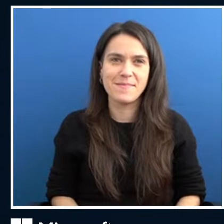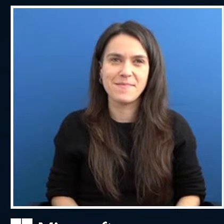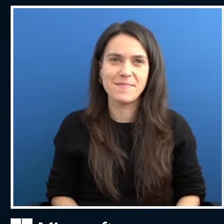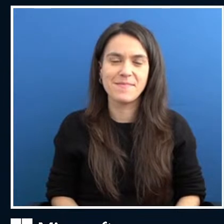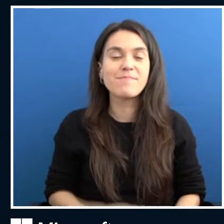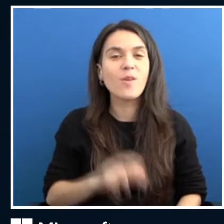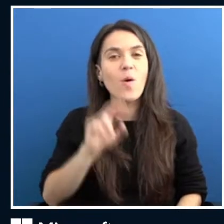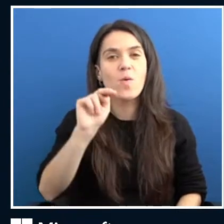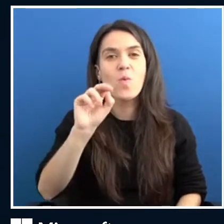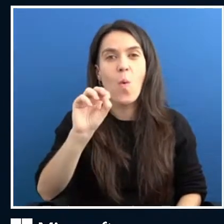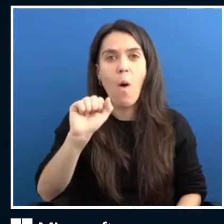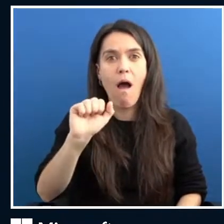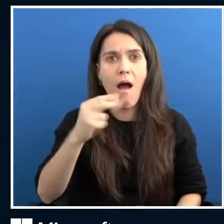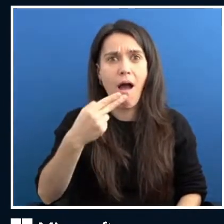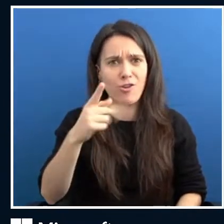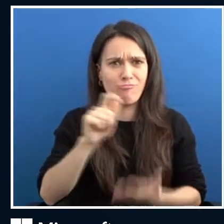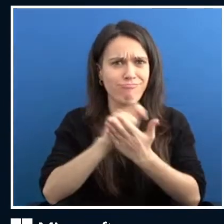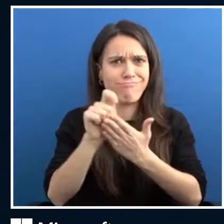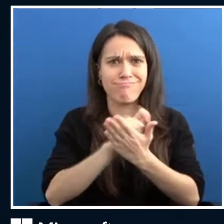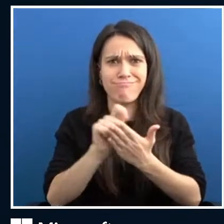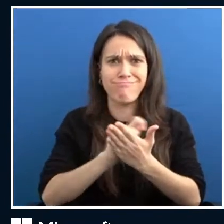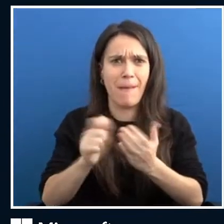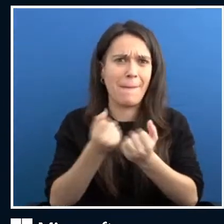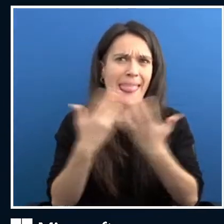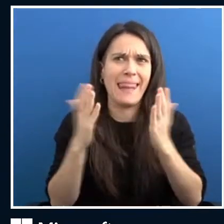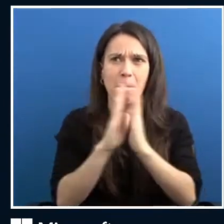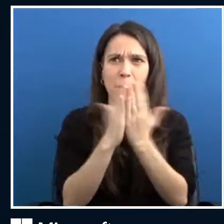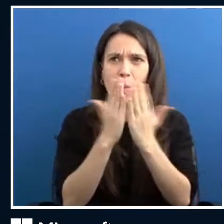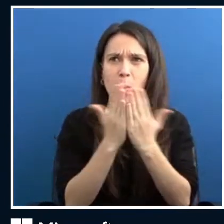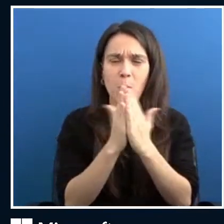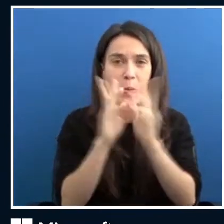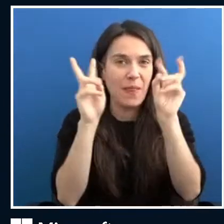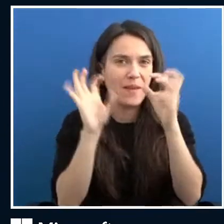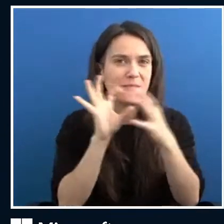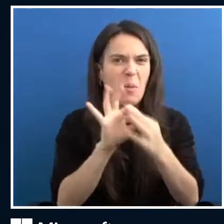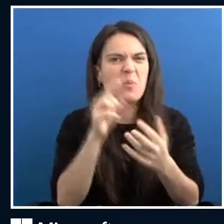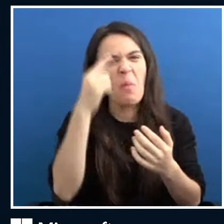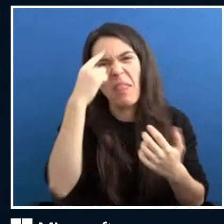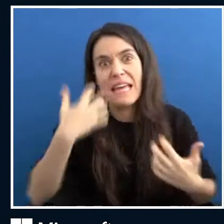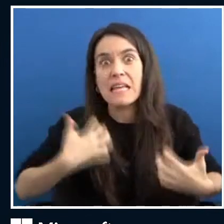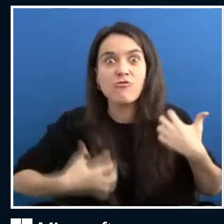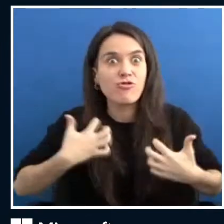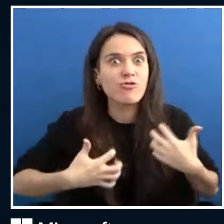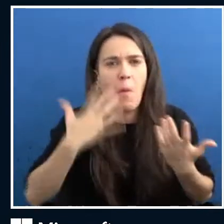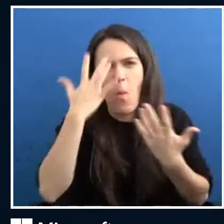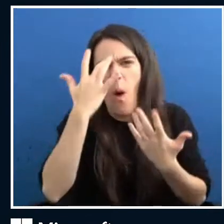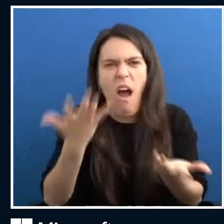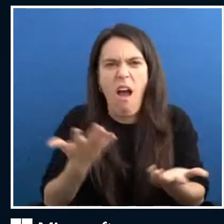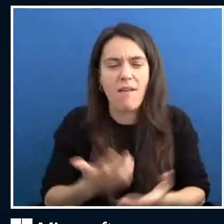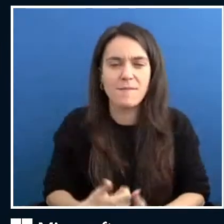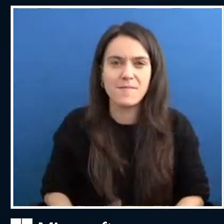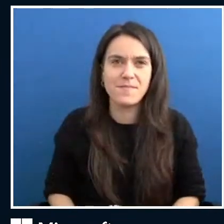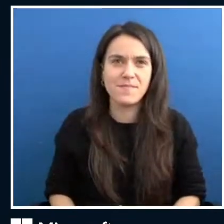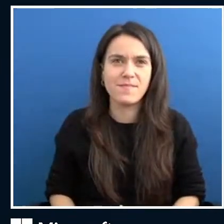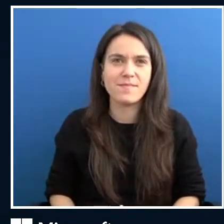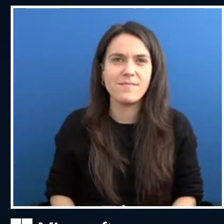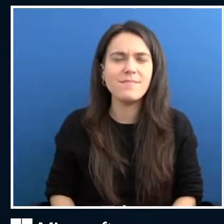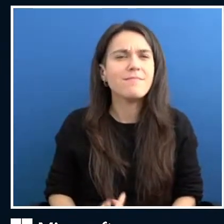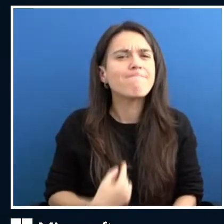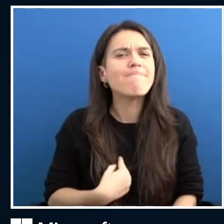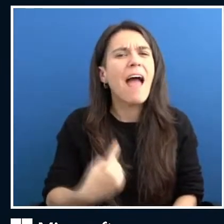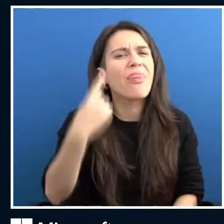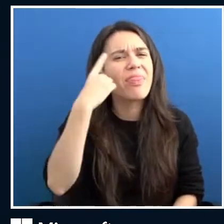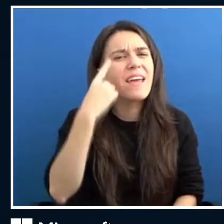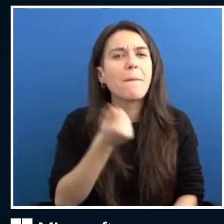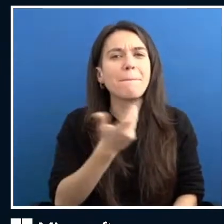area. So again, why are you seeing so much interest? I think part of it is that many people realize this is where the